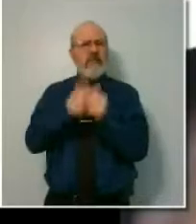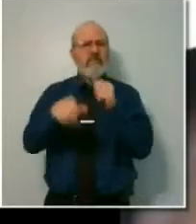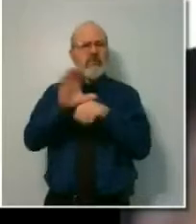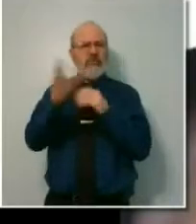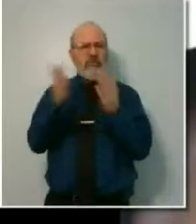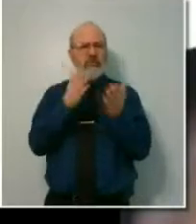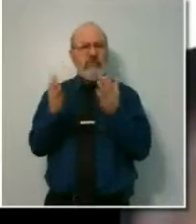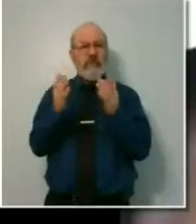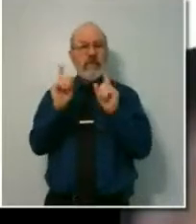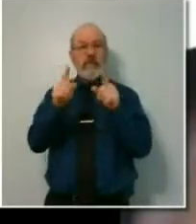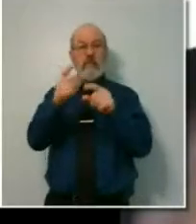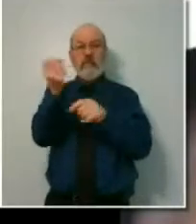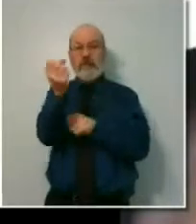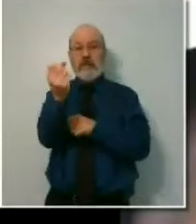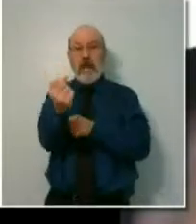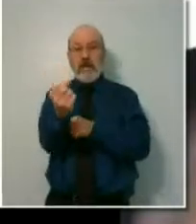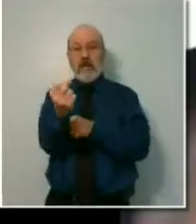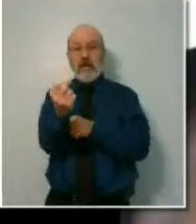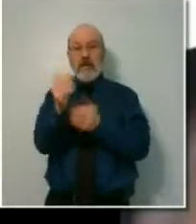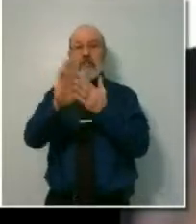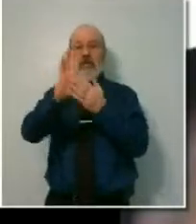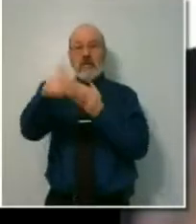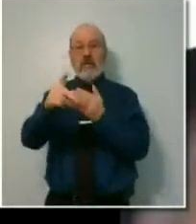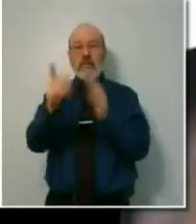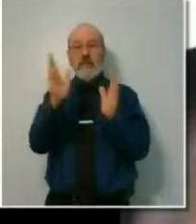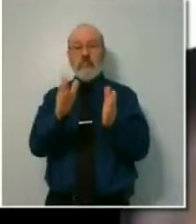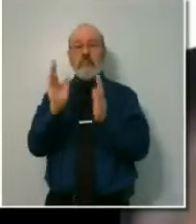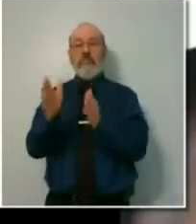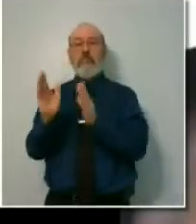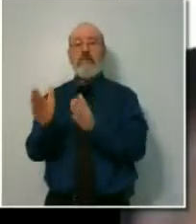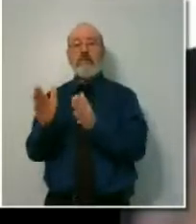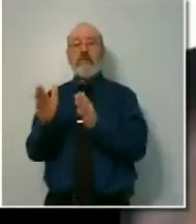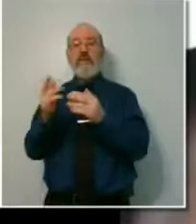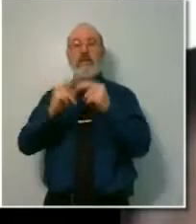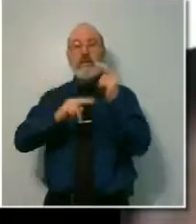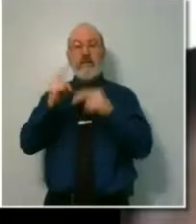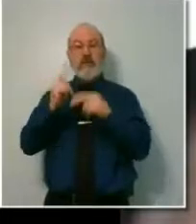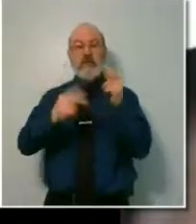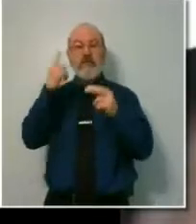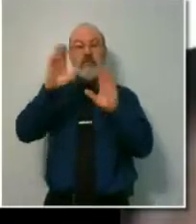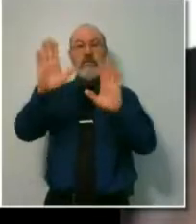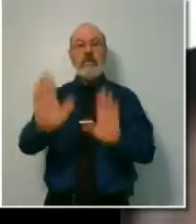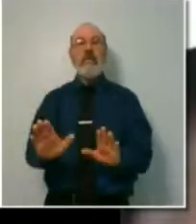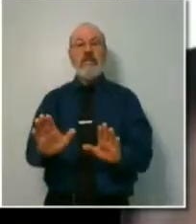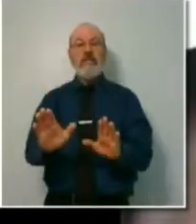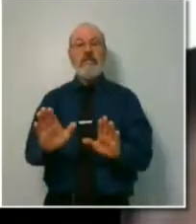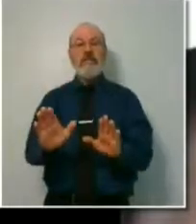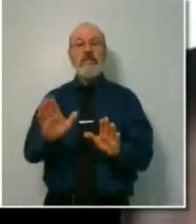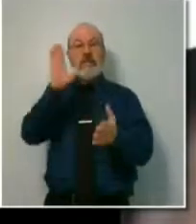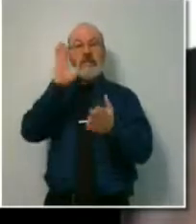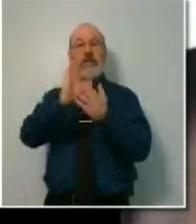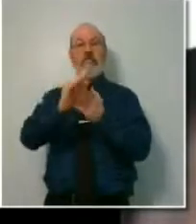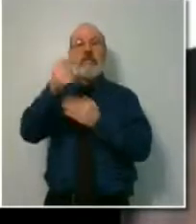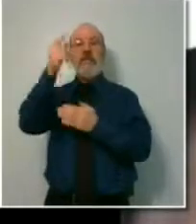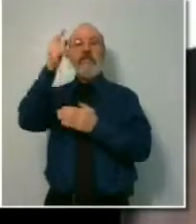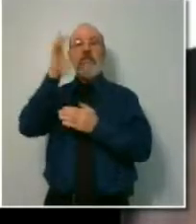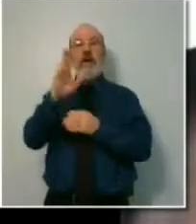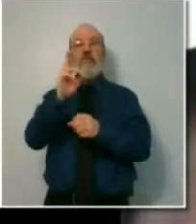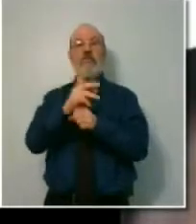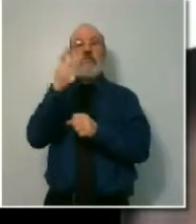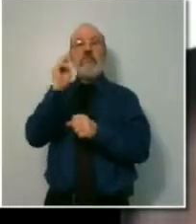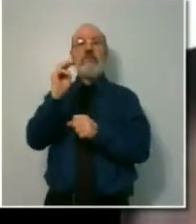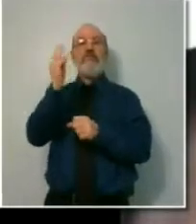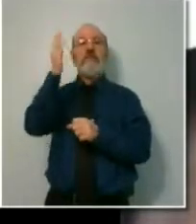on Saturday for cleanup and preparation of the building for Sunday. I believe that God will use this young man someday.